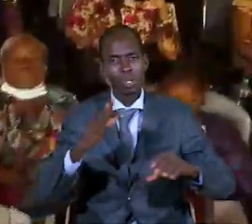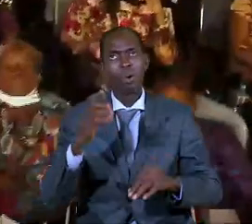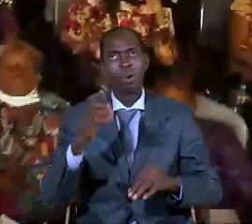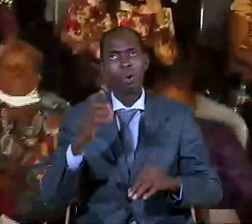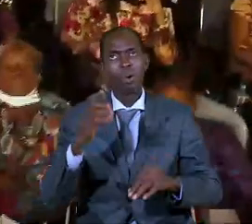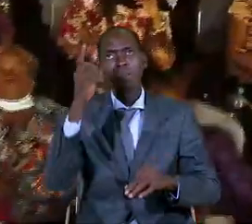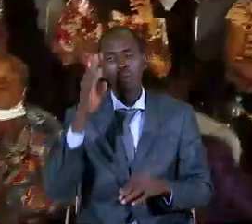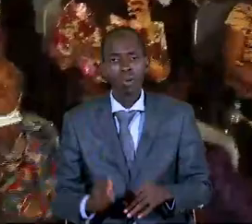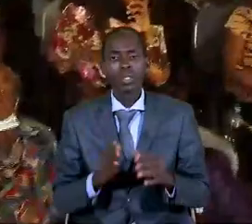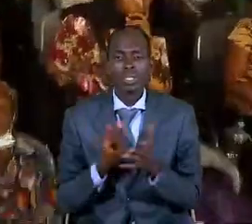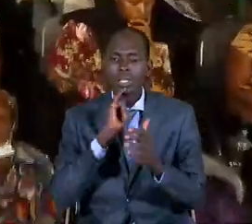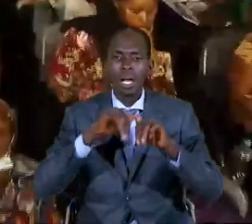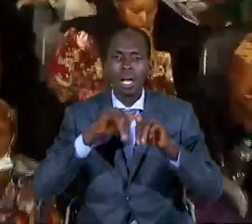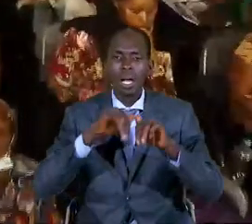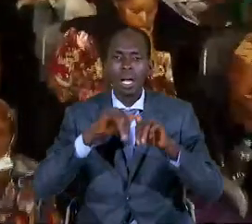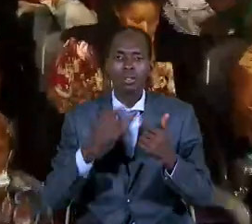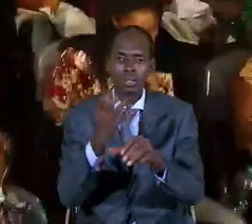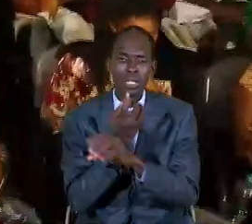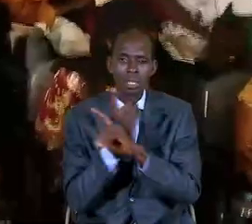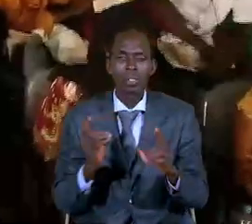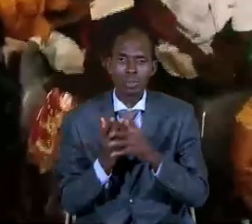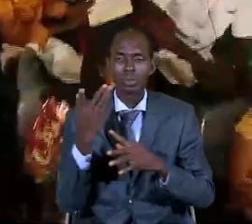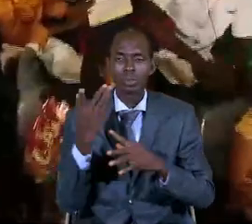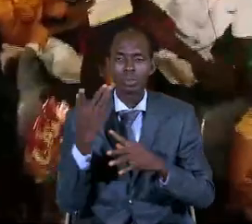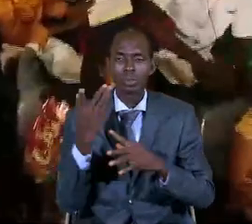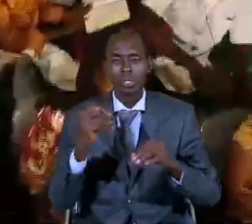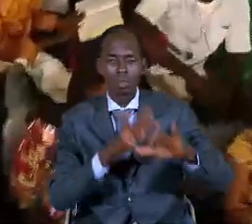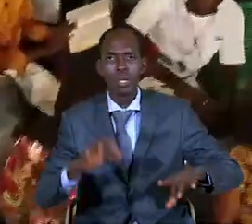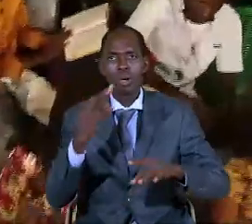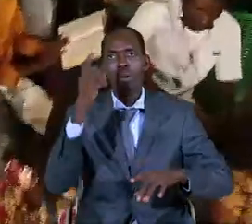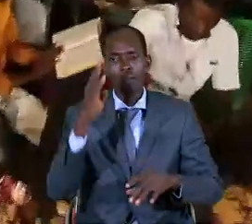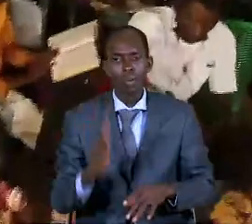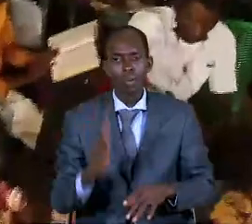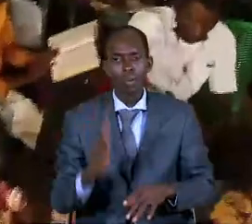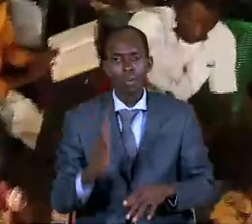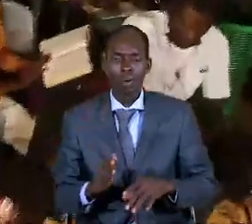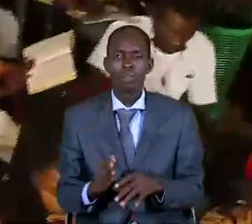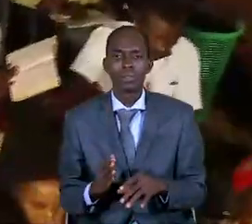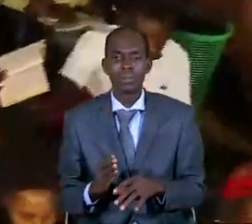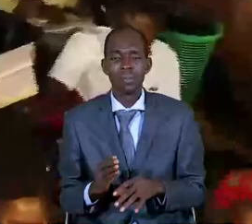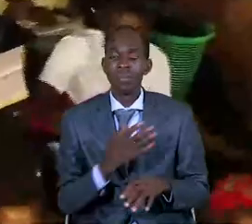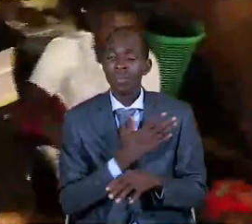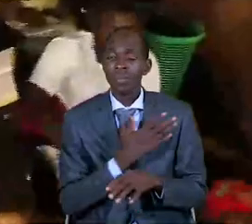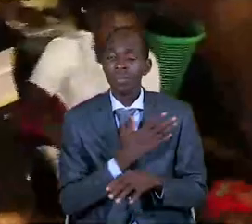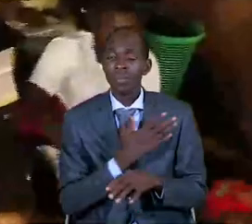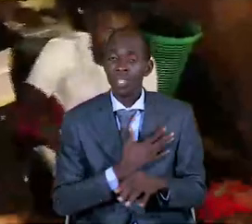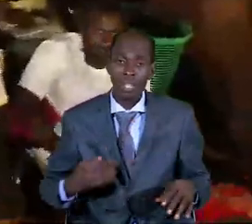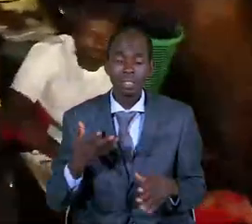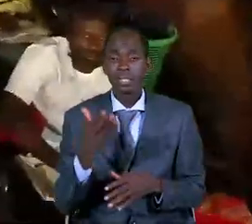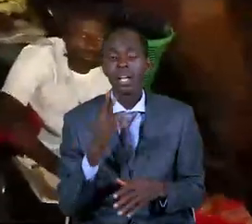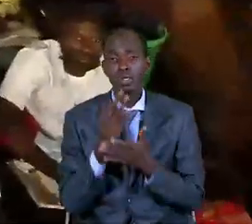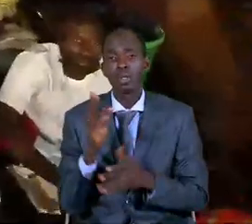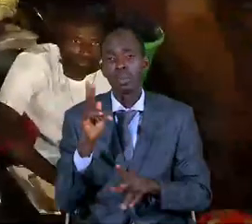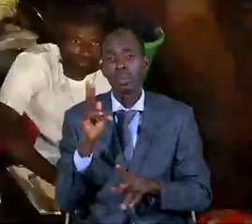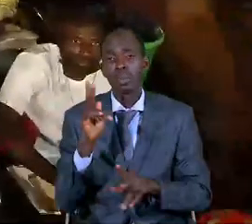God. That's how he takes us and he prepares us for heaven. That's the mercy of God. I hear some people say,